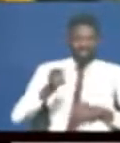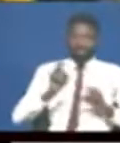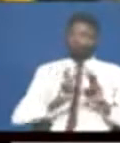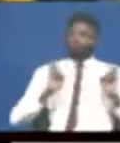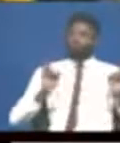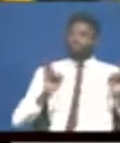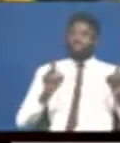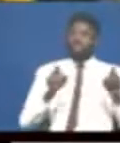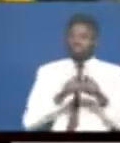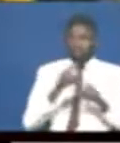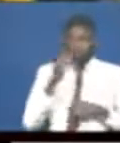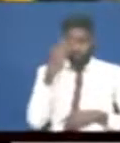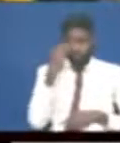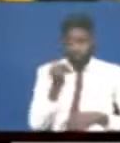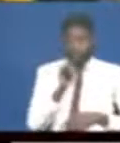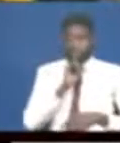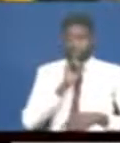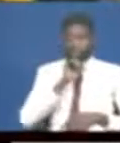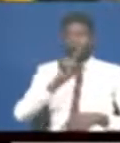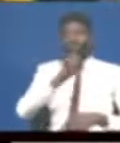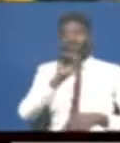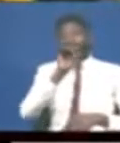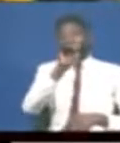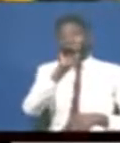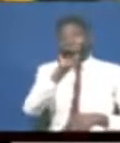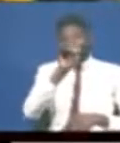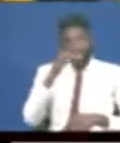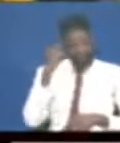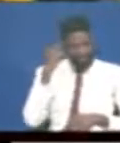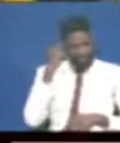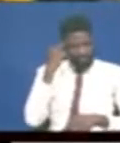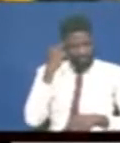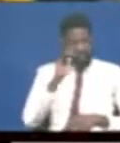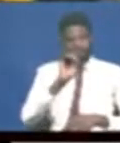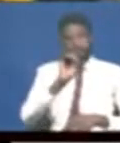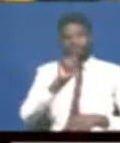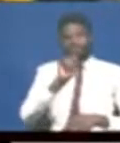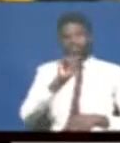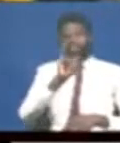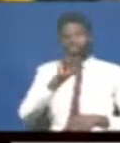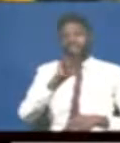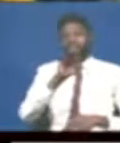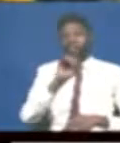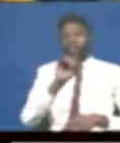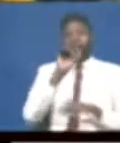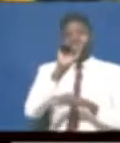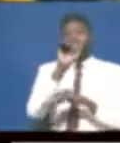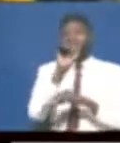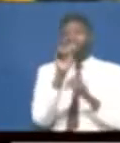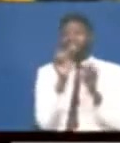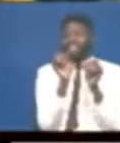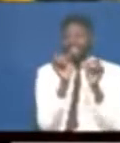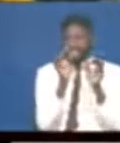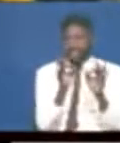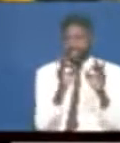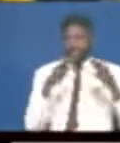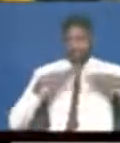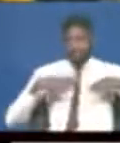Because the question which was being asked, I think, by Mr. Otieno is that if seven people are sitting